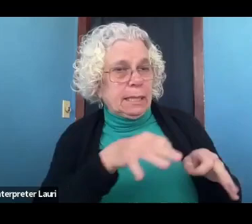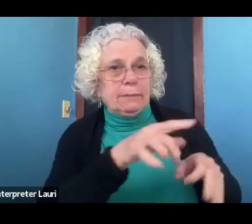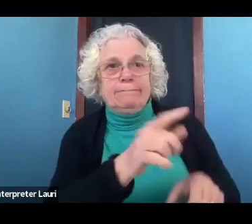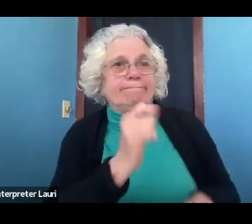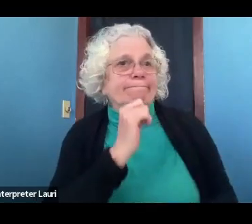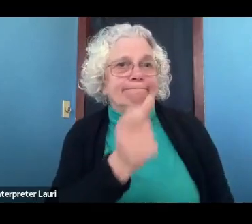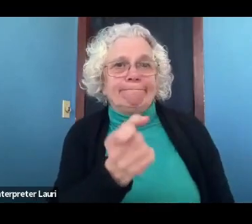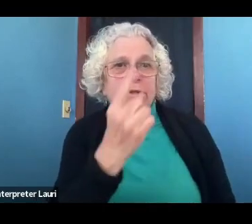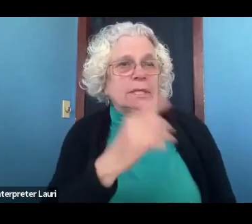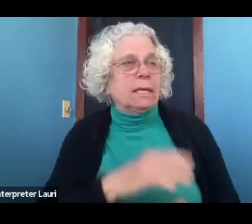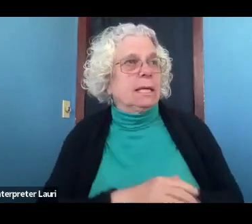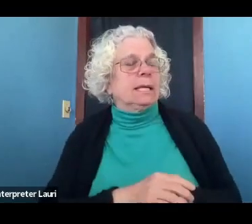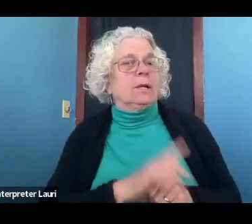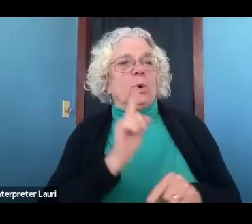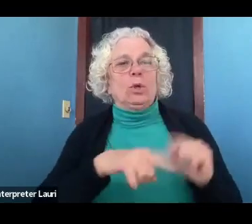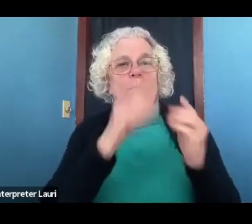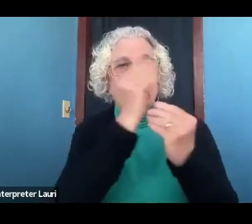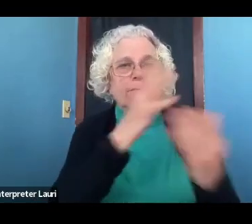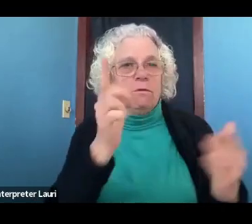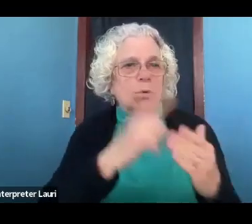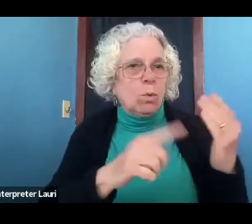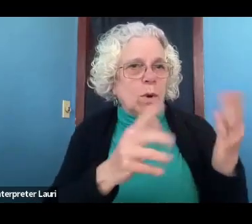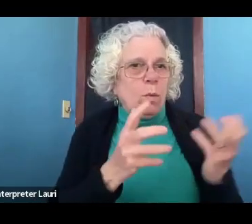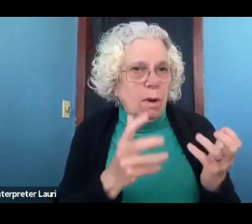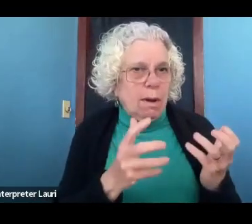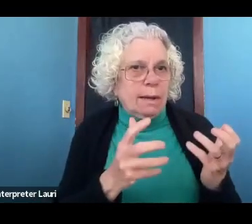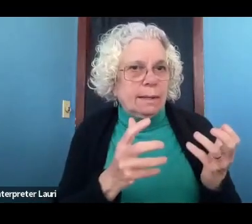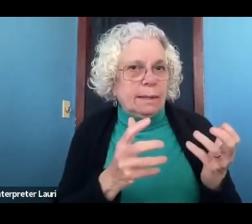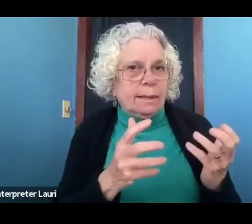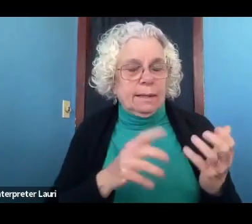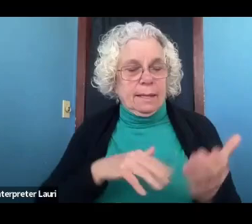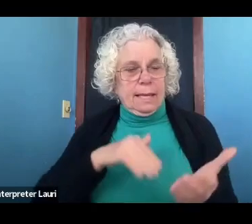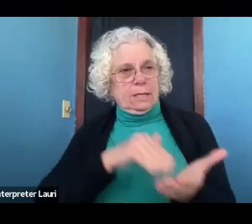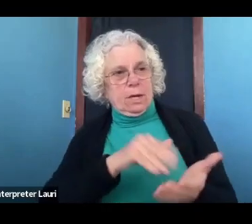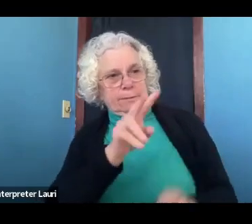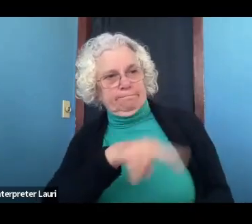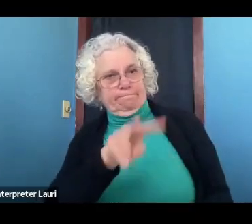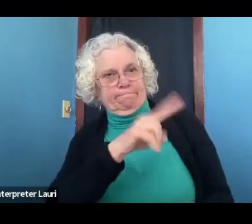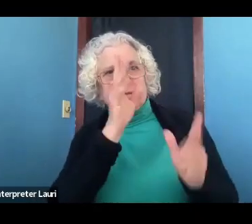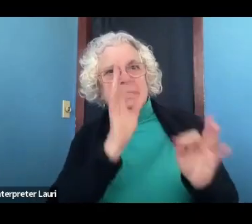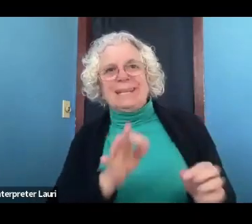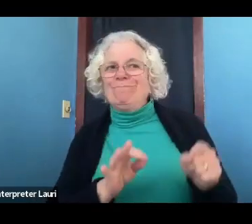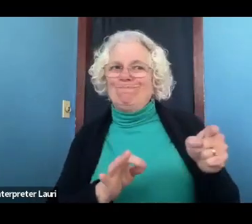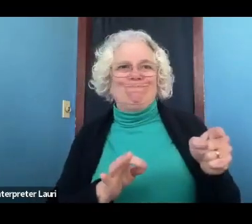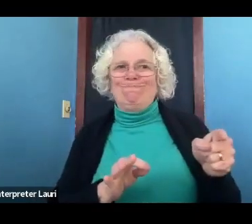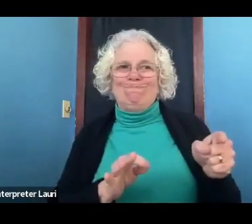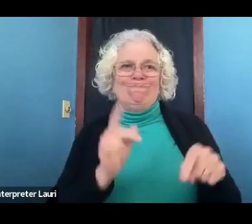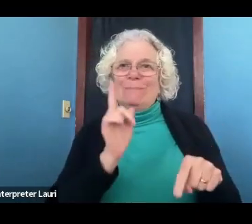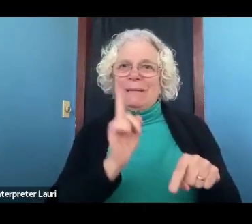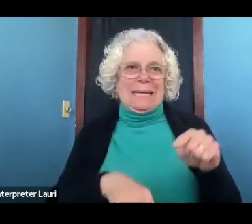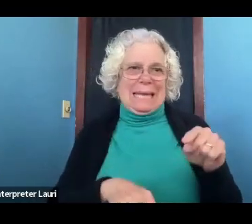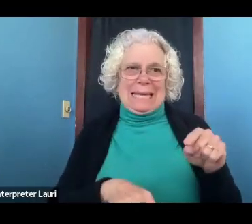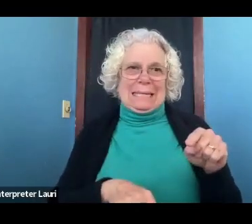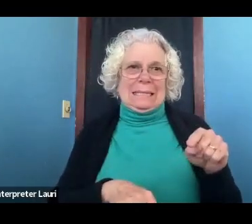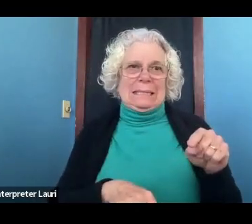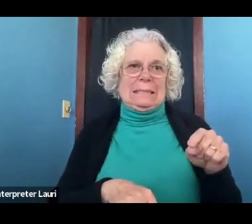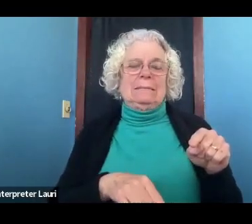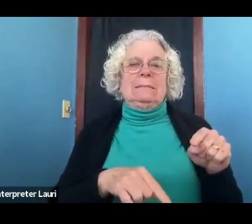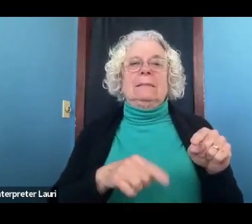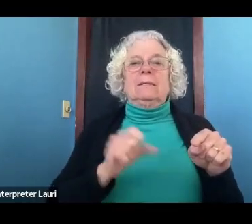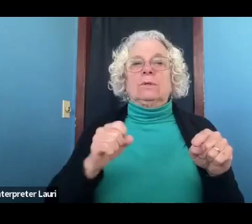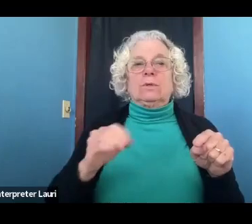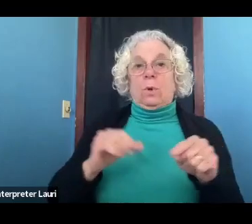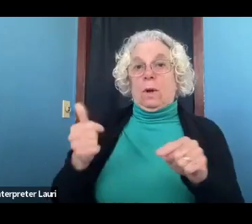them. And that's your doctor's expertise to make that decision. Until then, everybody's going to come and ask